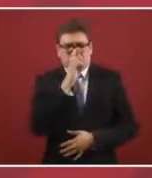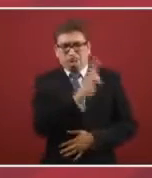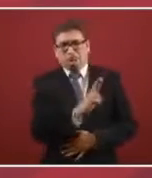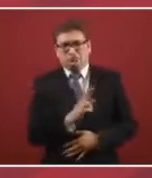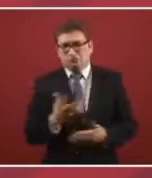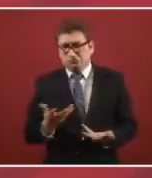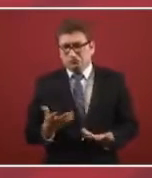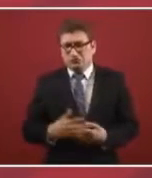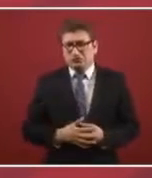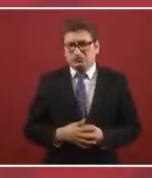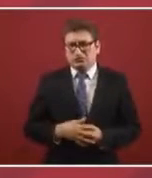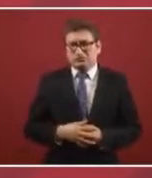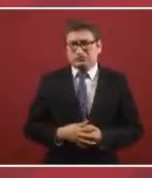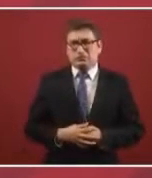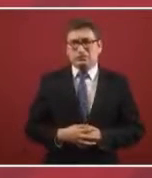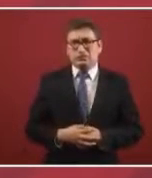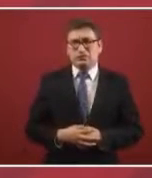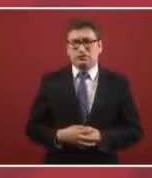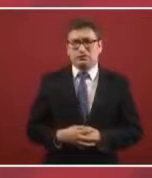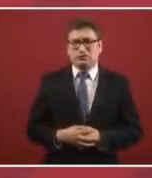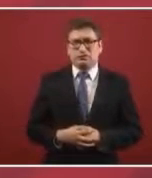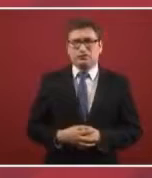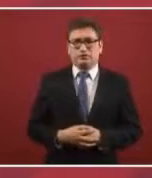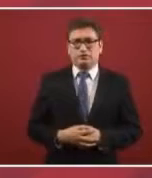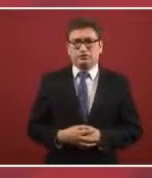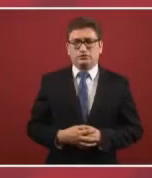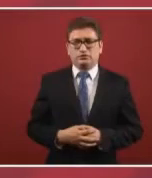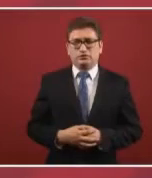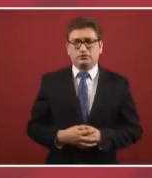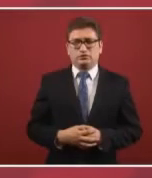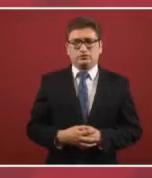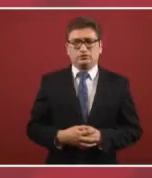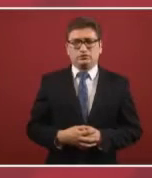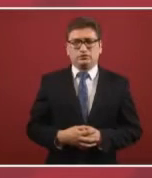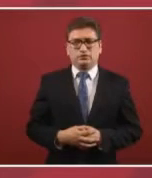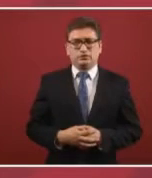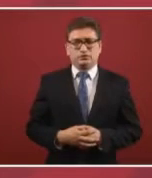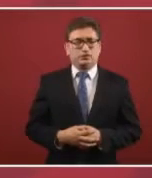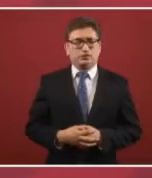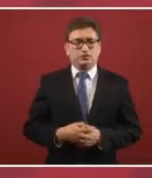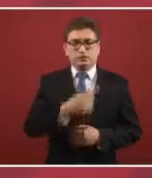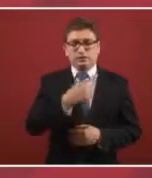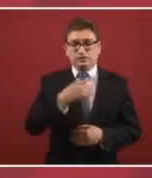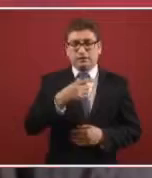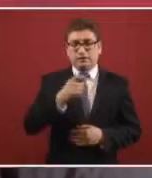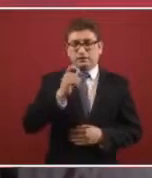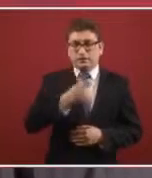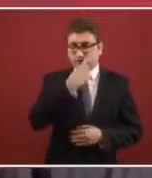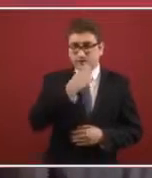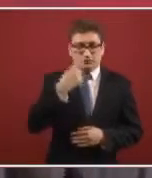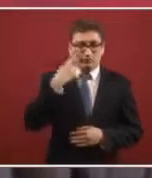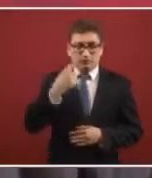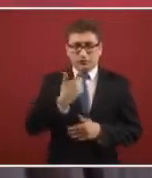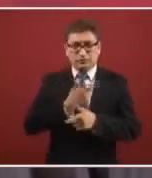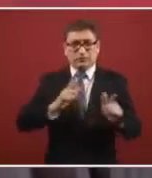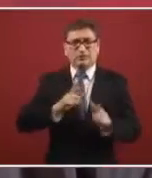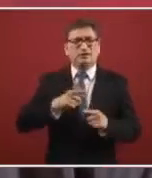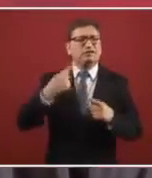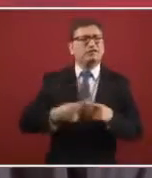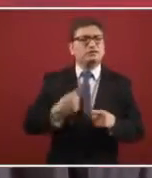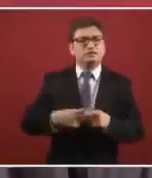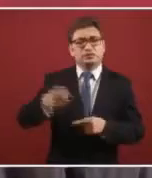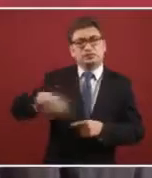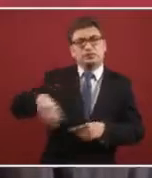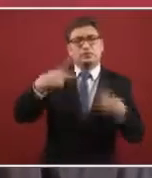a respectful way. En la democracia es el In pueblo el que democracy, decide, it's el the pueblo people pone, el that pueblo decides, quita. the people Es un